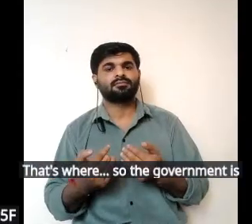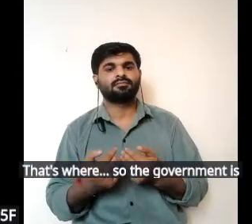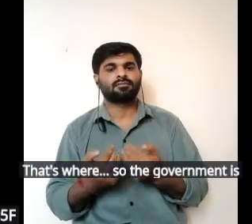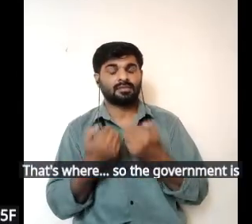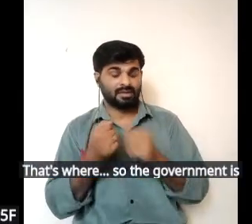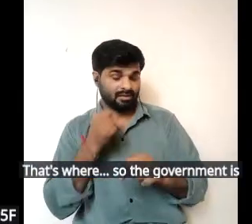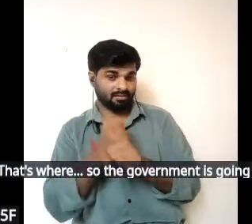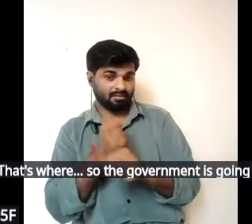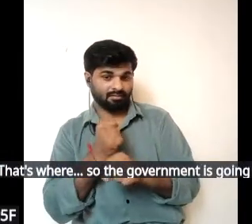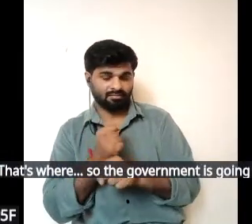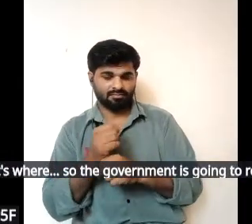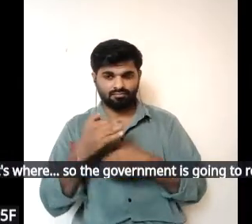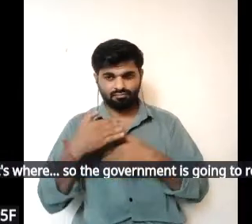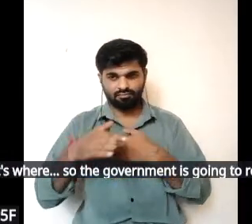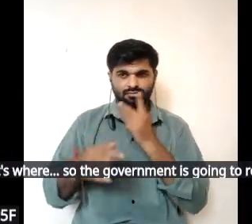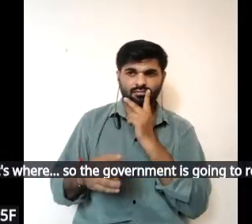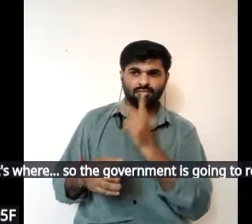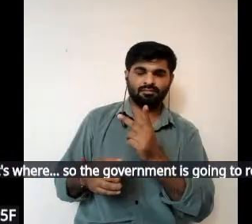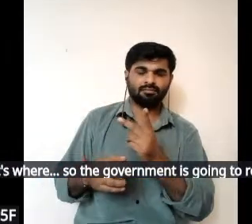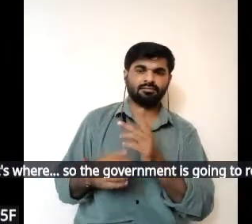going to release